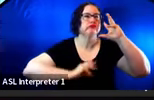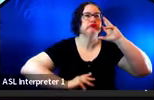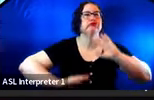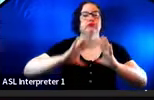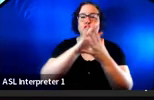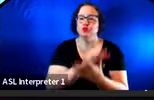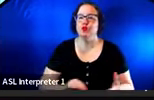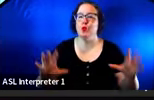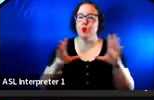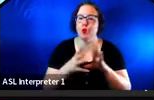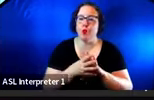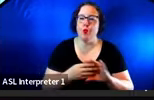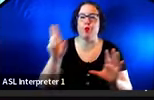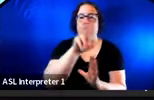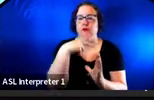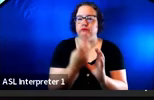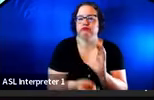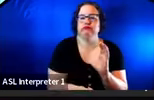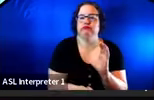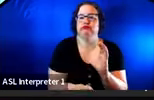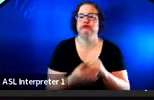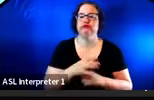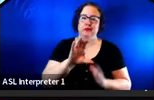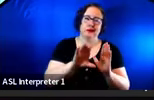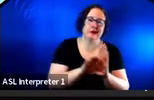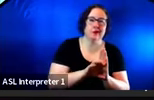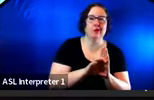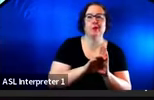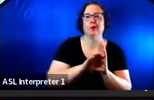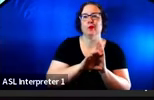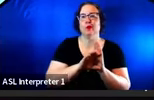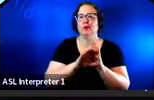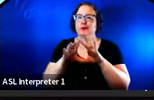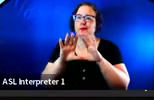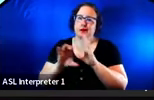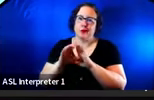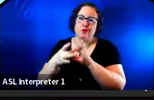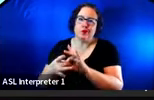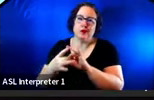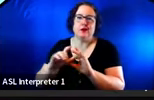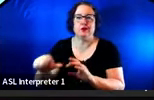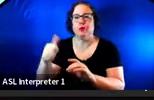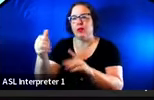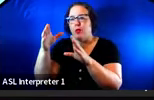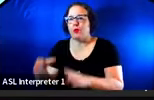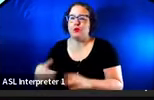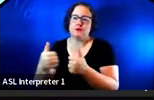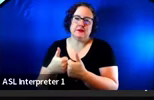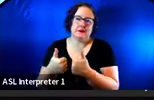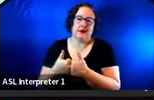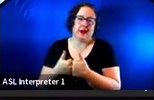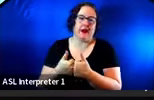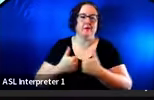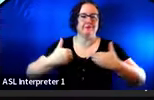They want to get enveloped into the characters and the character's relationship with another person in the game to really have